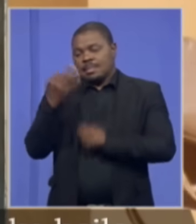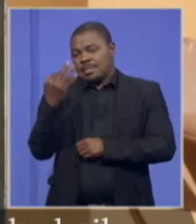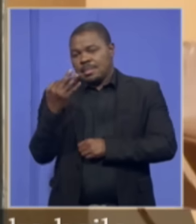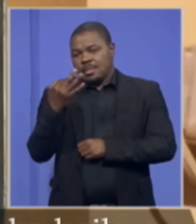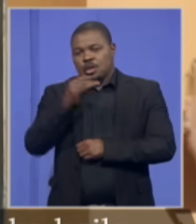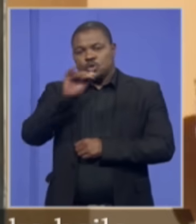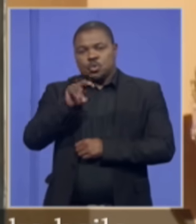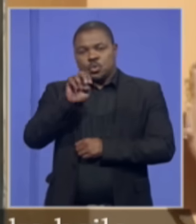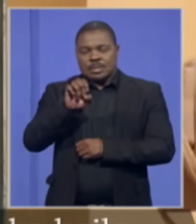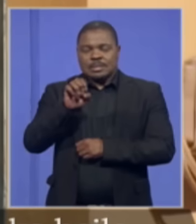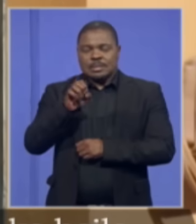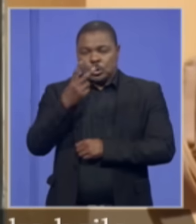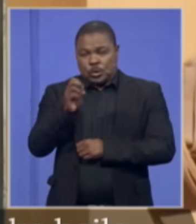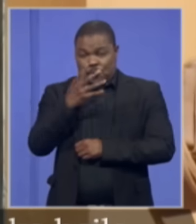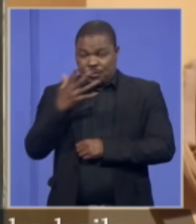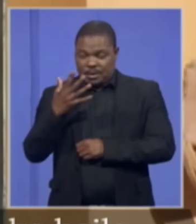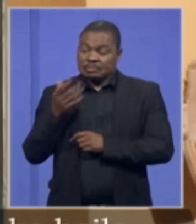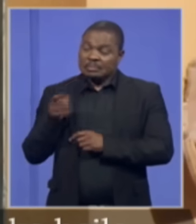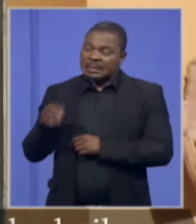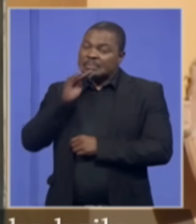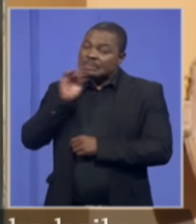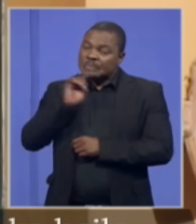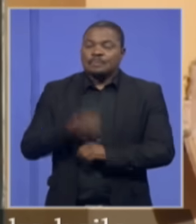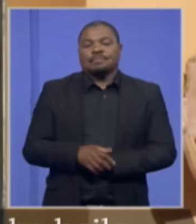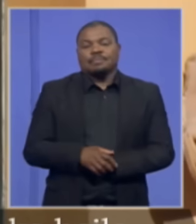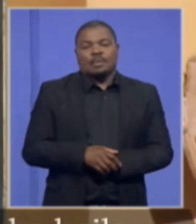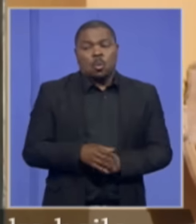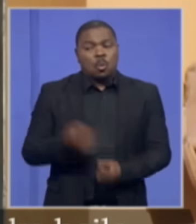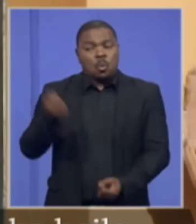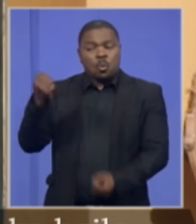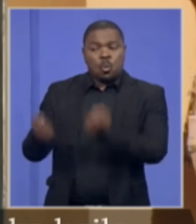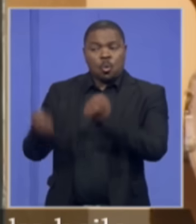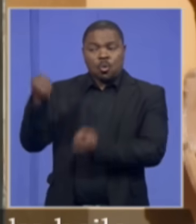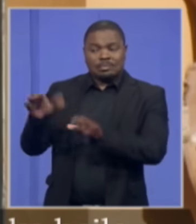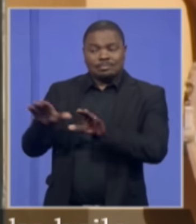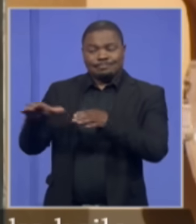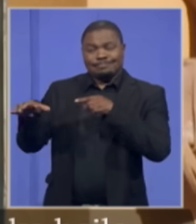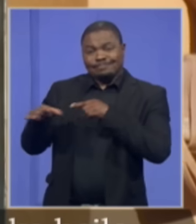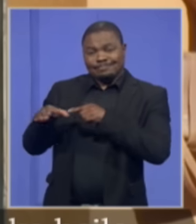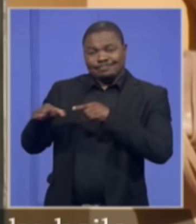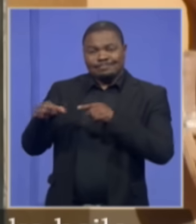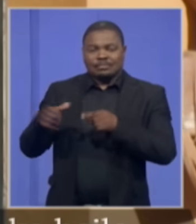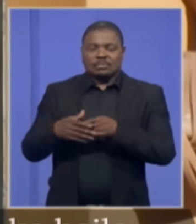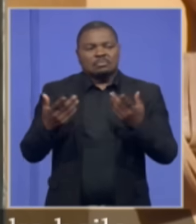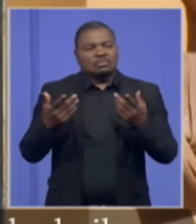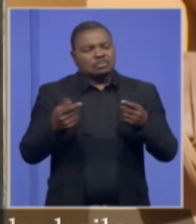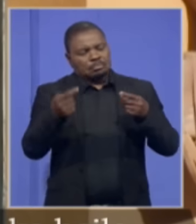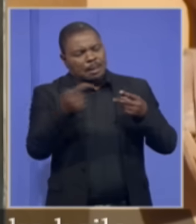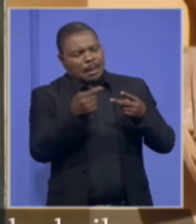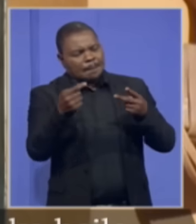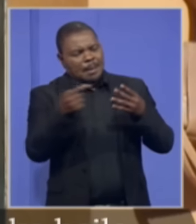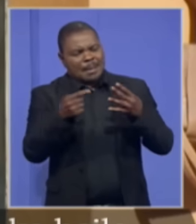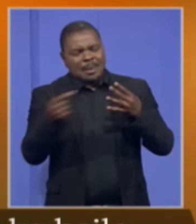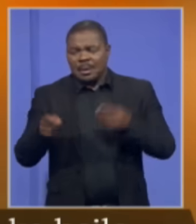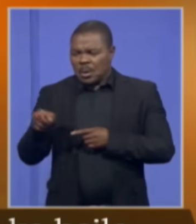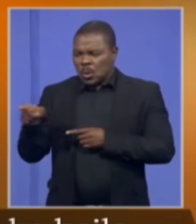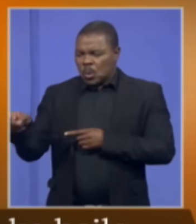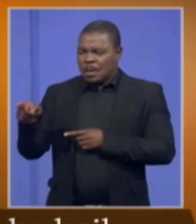2025 it showed very well that this court disregarded all these things that have been done by Mr.